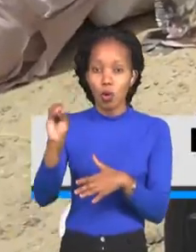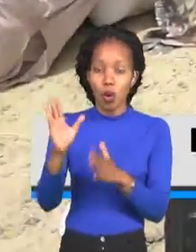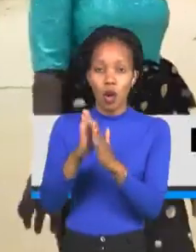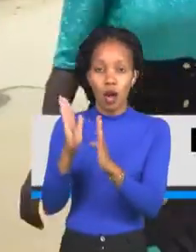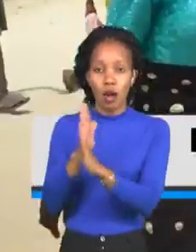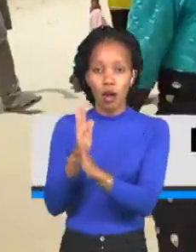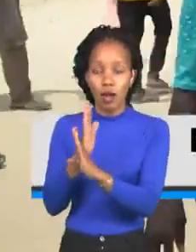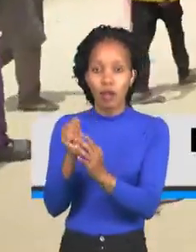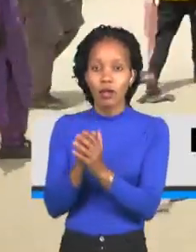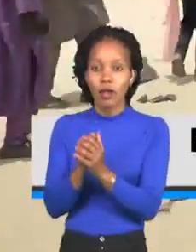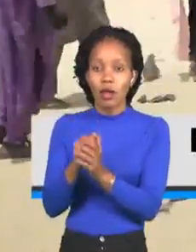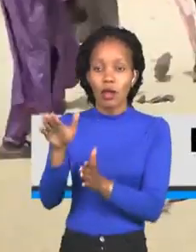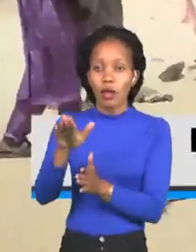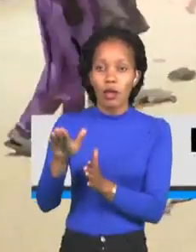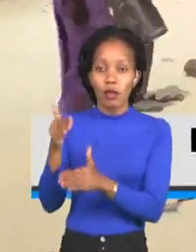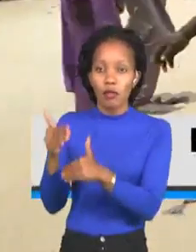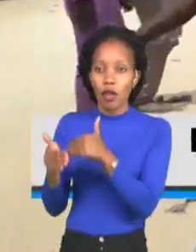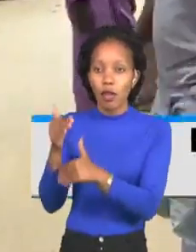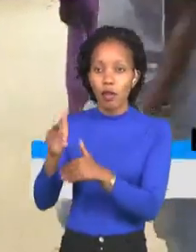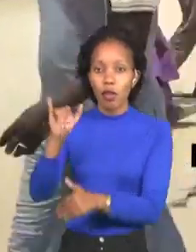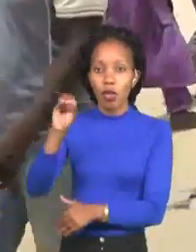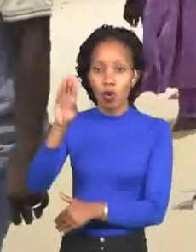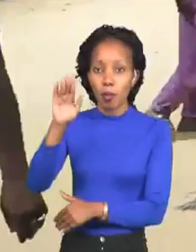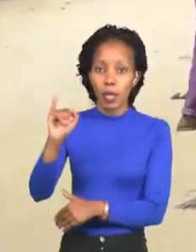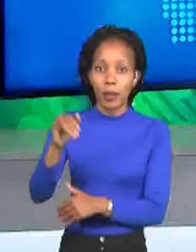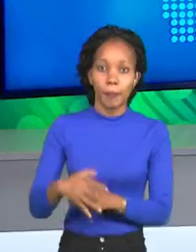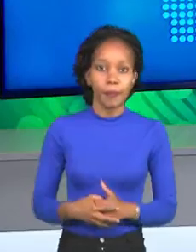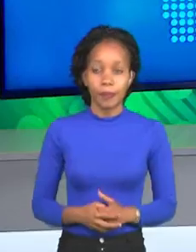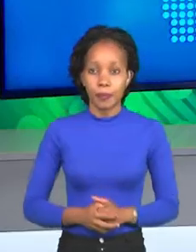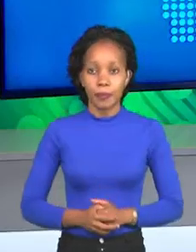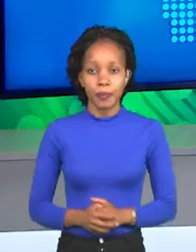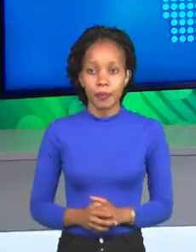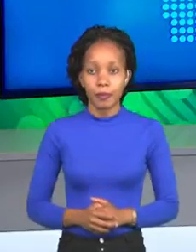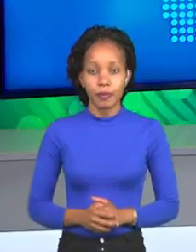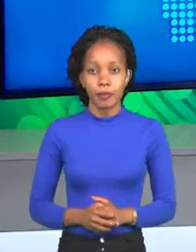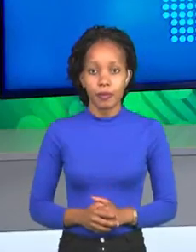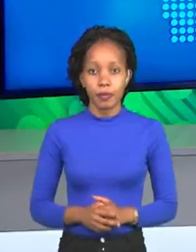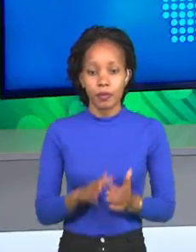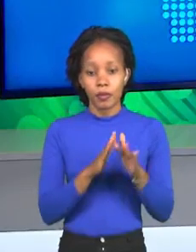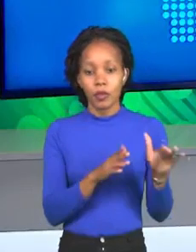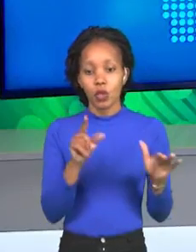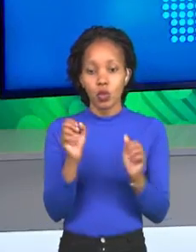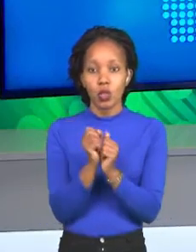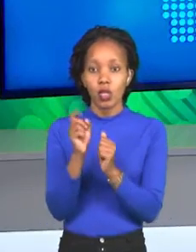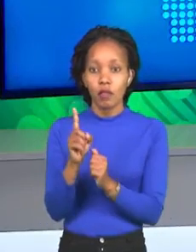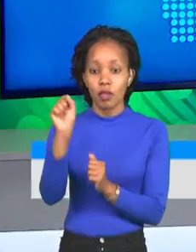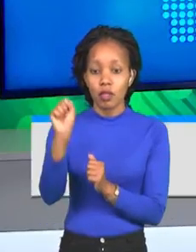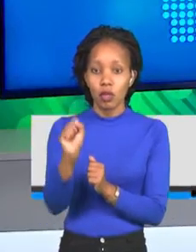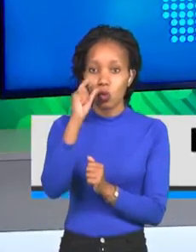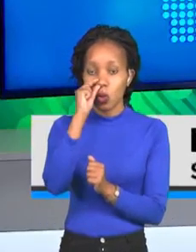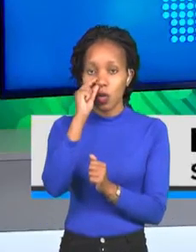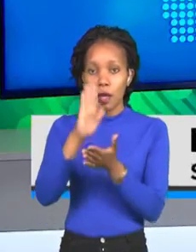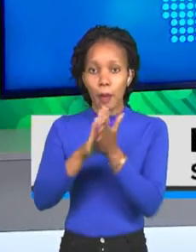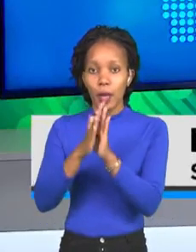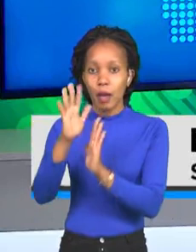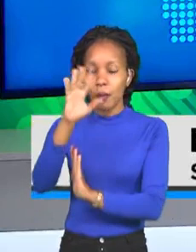hideouts in the Buni Yadi area of neighboring Yobe state. In 2011, South Sudan became